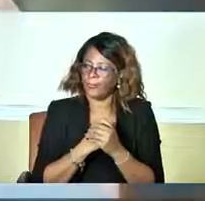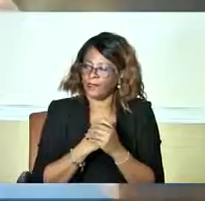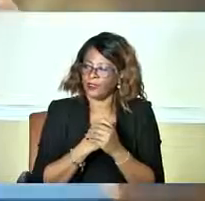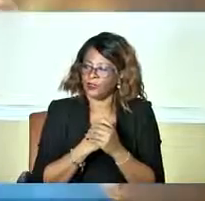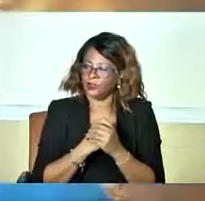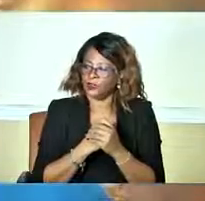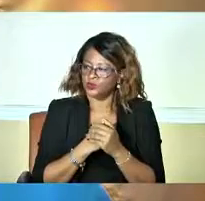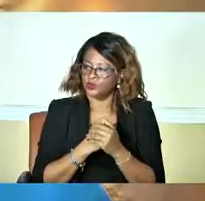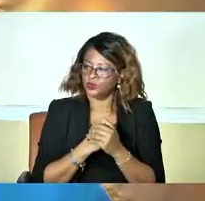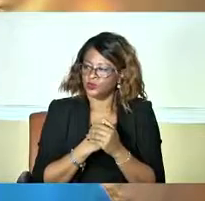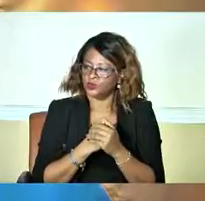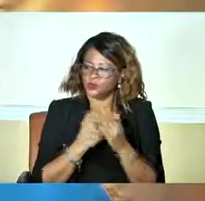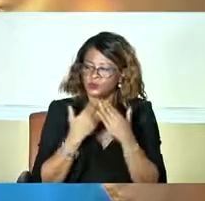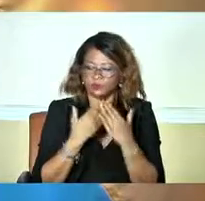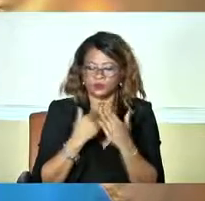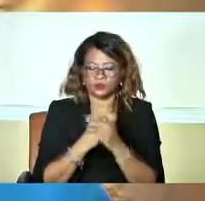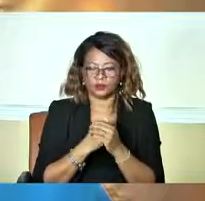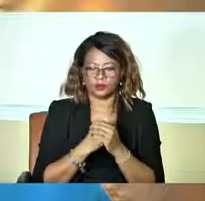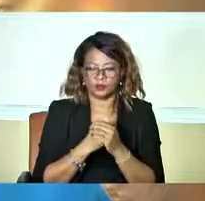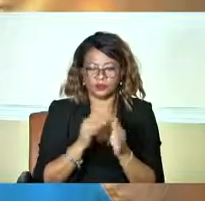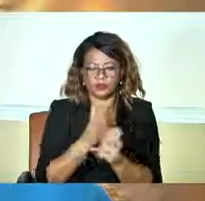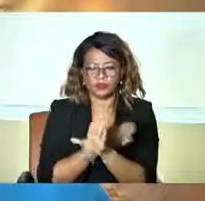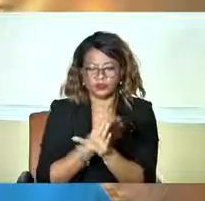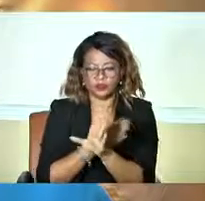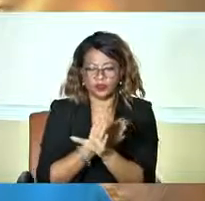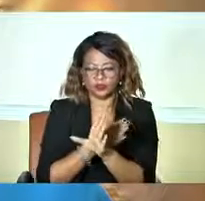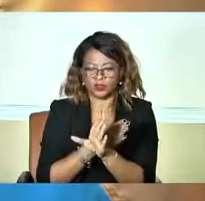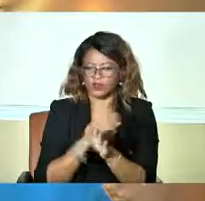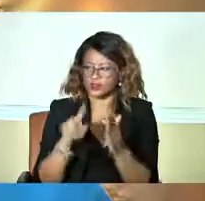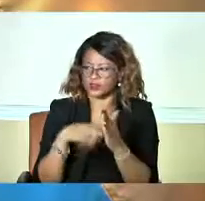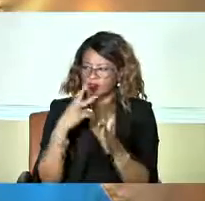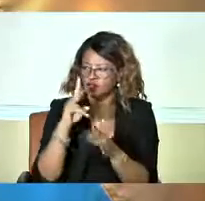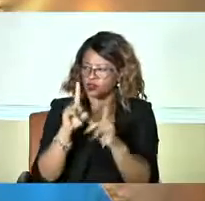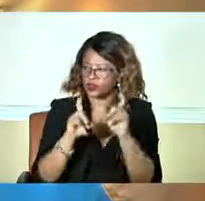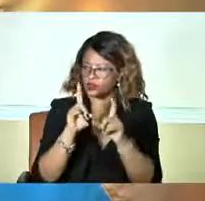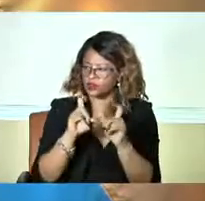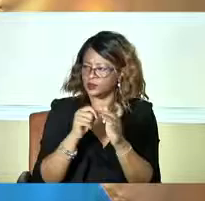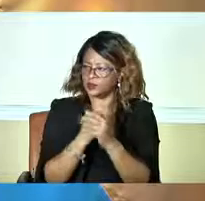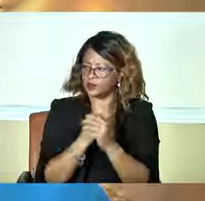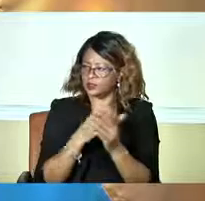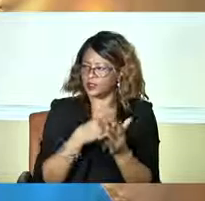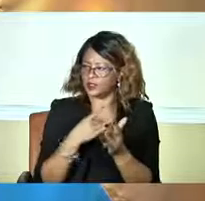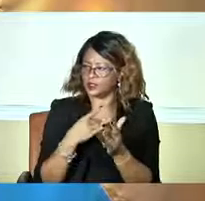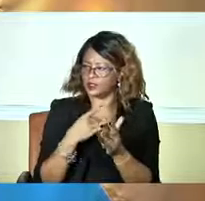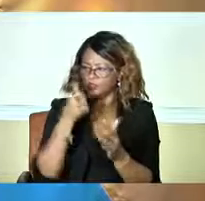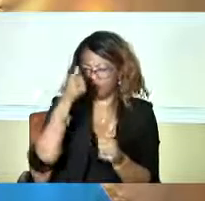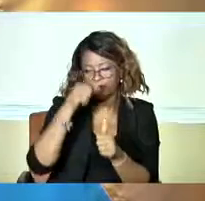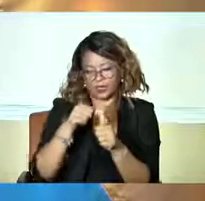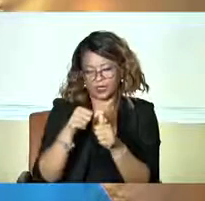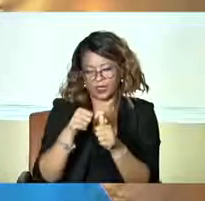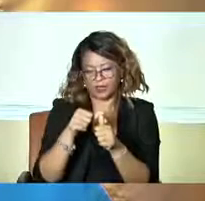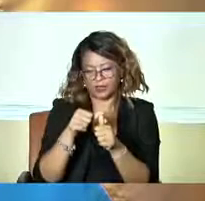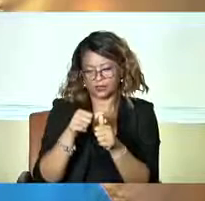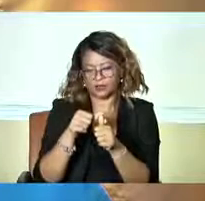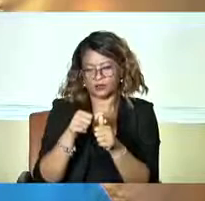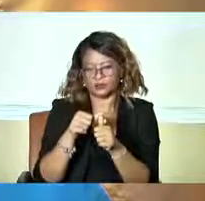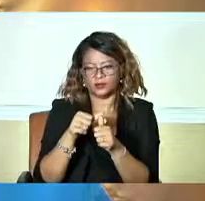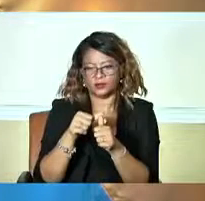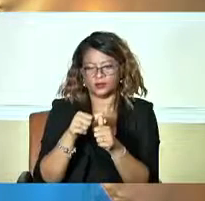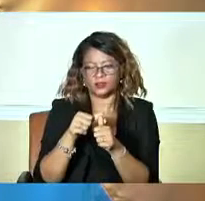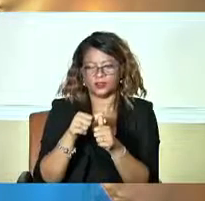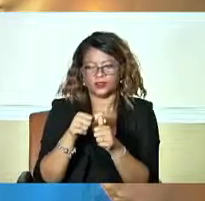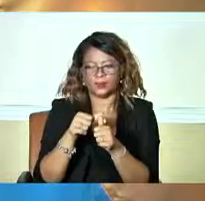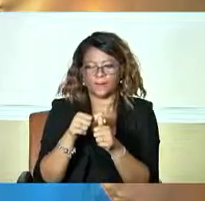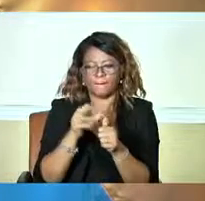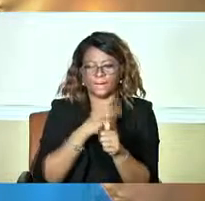Thank you, Mr. Moxie. Just before you go to your second question, I'd like to remind, I'd like to